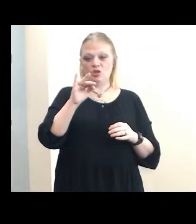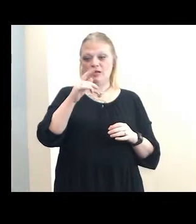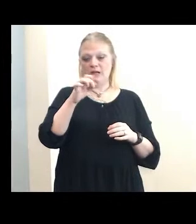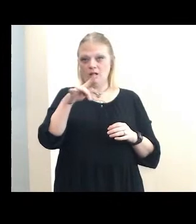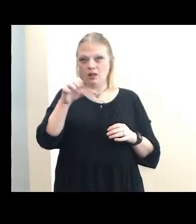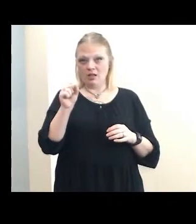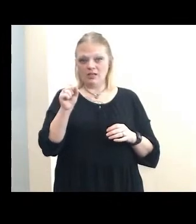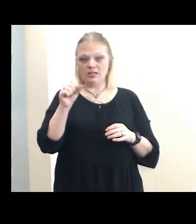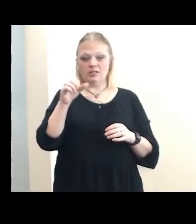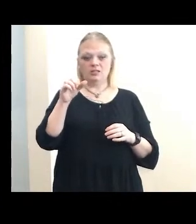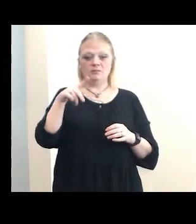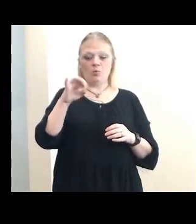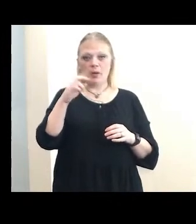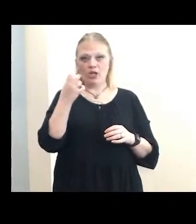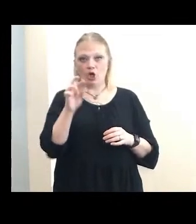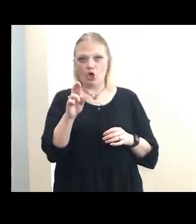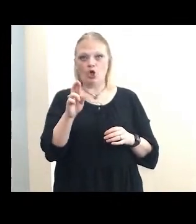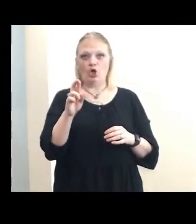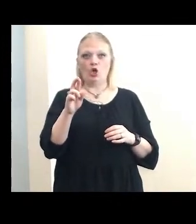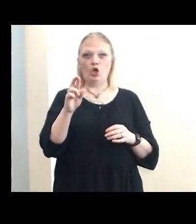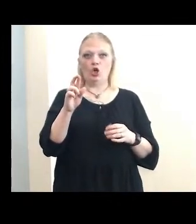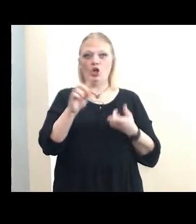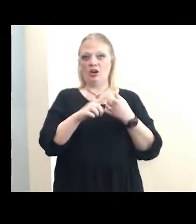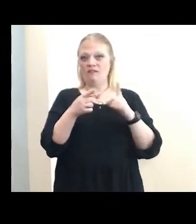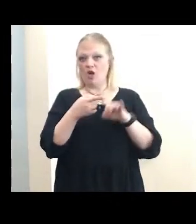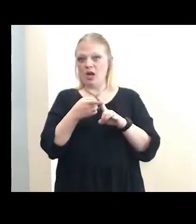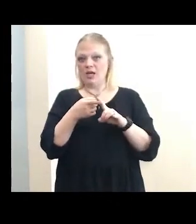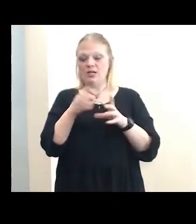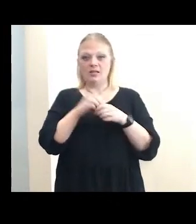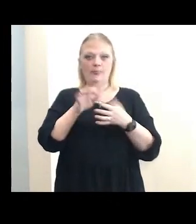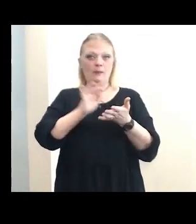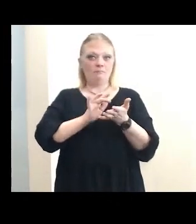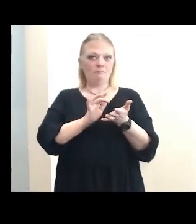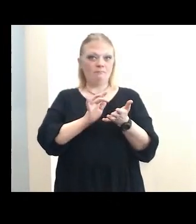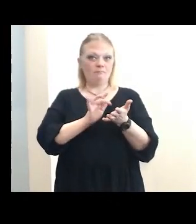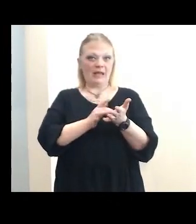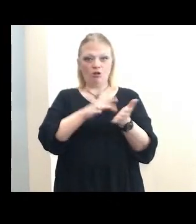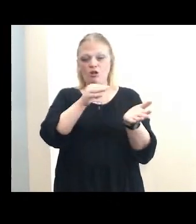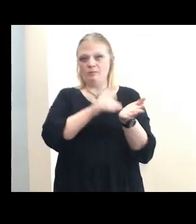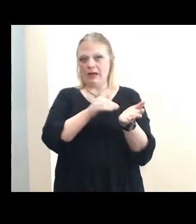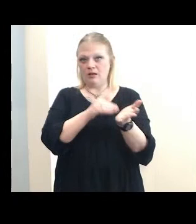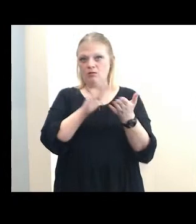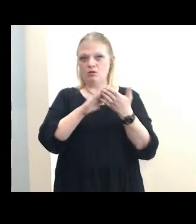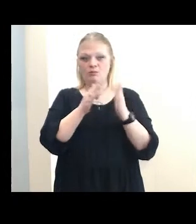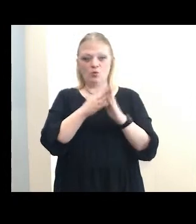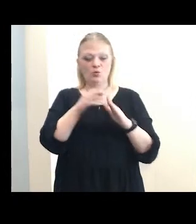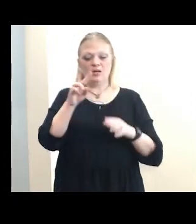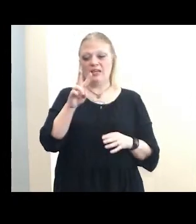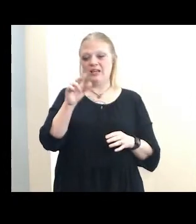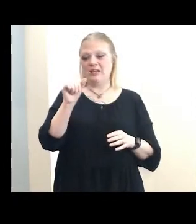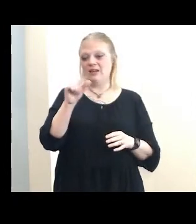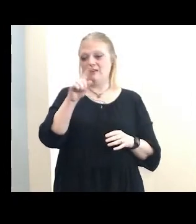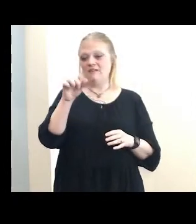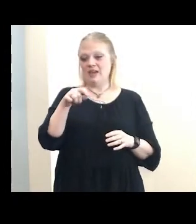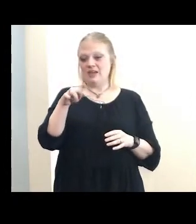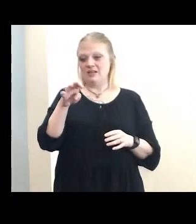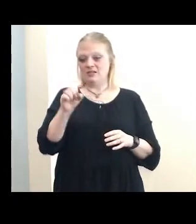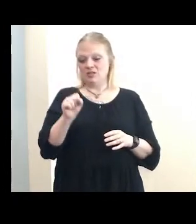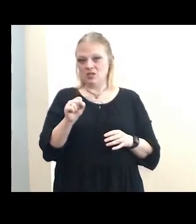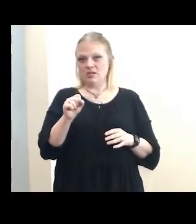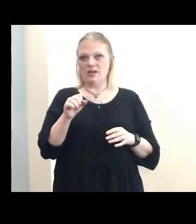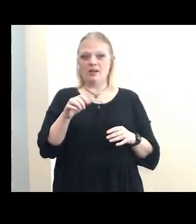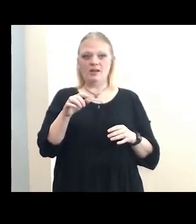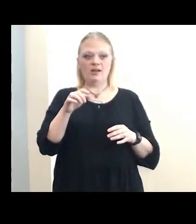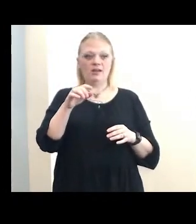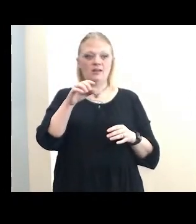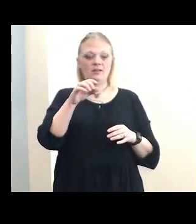Pastor Kinzer Pointer, our friends in the medical community, Dr. Raul Vasquez, Dr. Levan